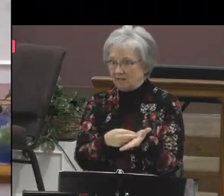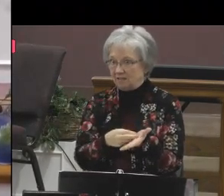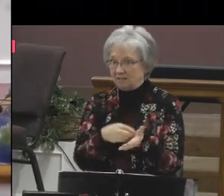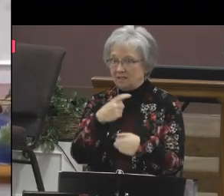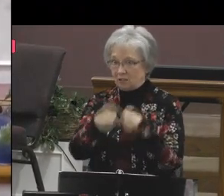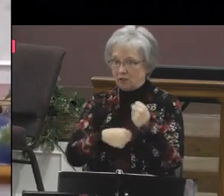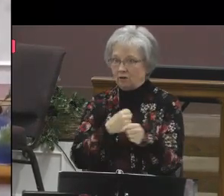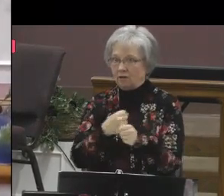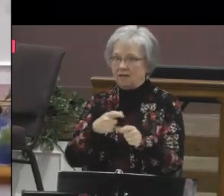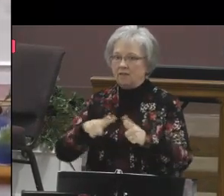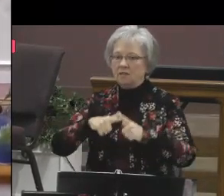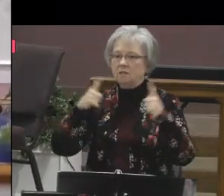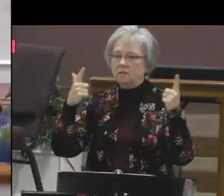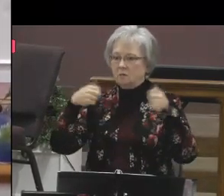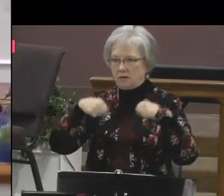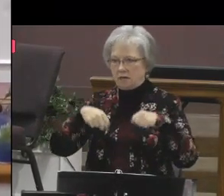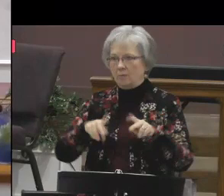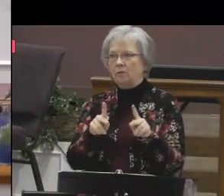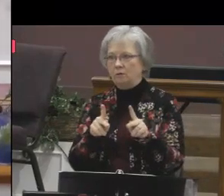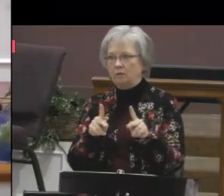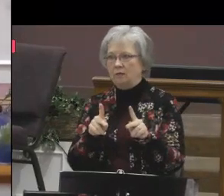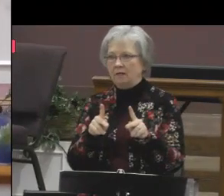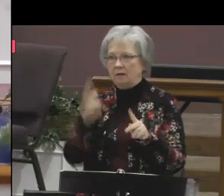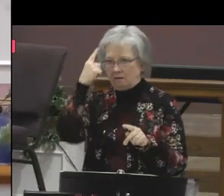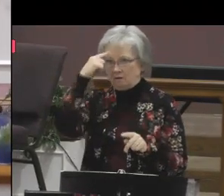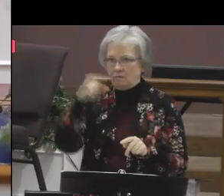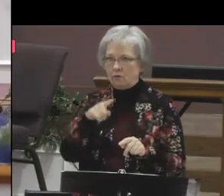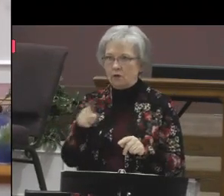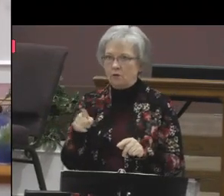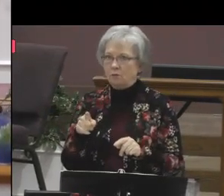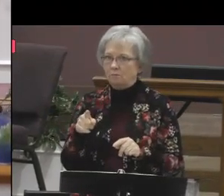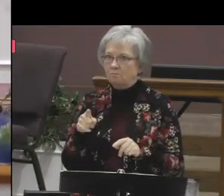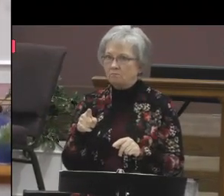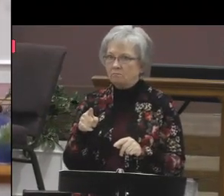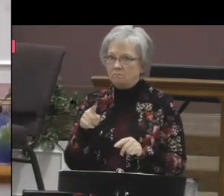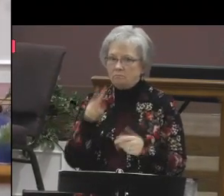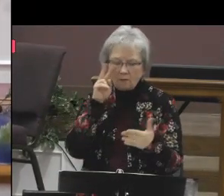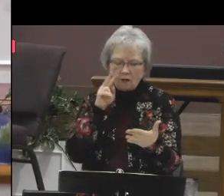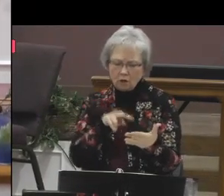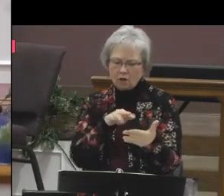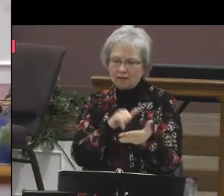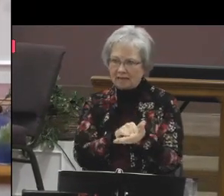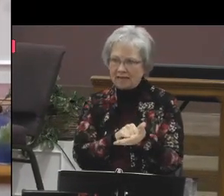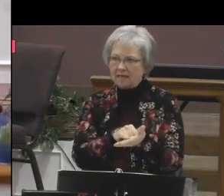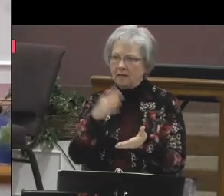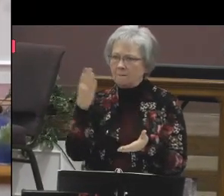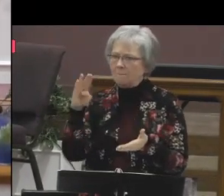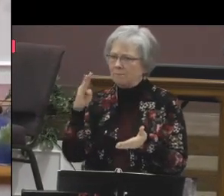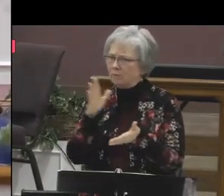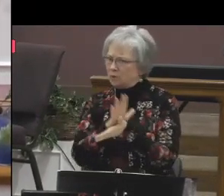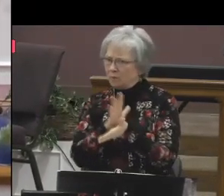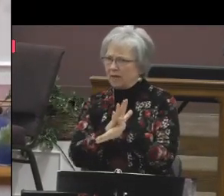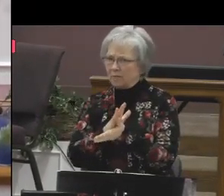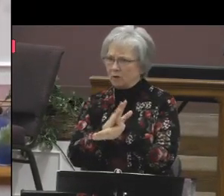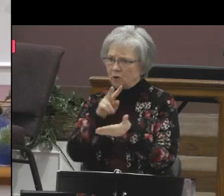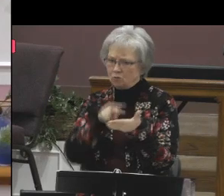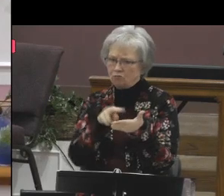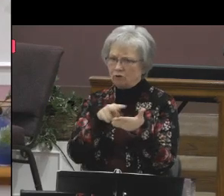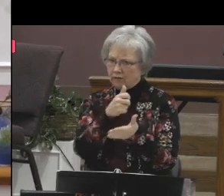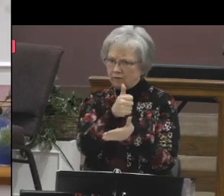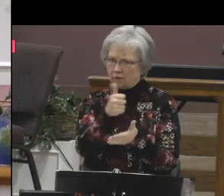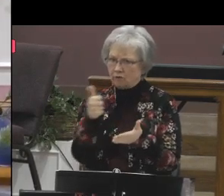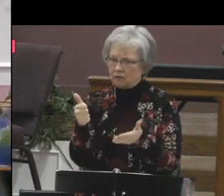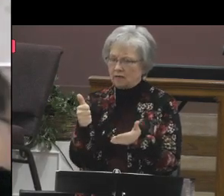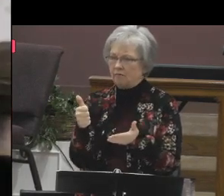those, this would be a great opportunity for you. So take a look at that. It's the blue sheet in your bulletin. Take a minute, read that